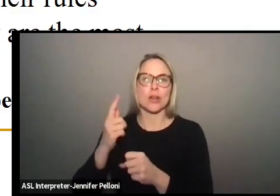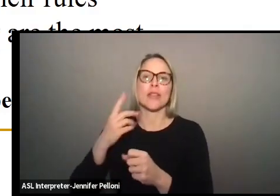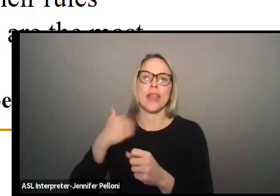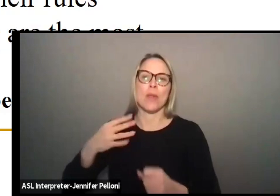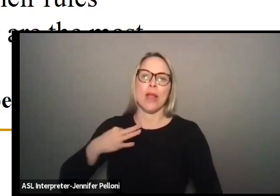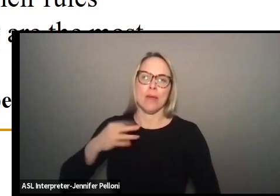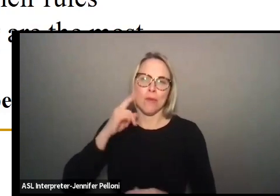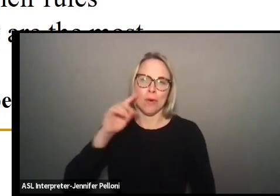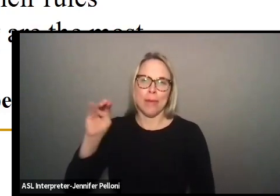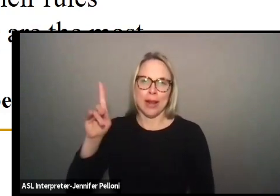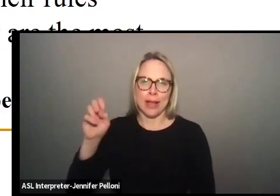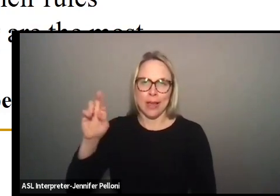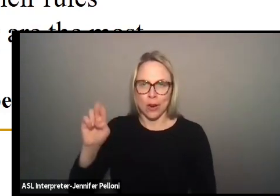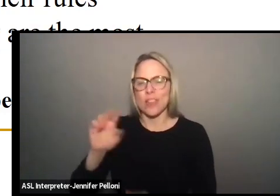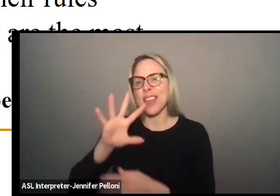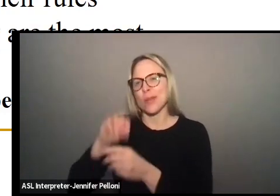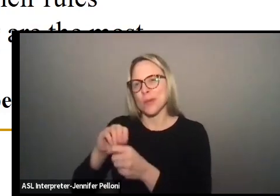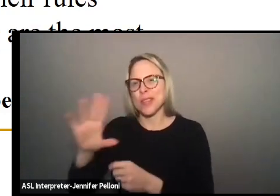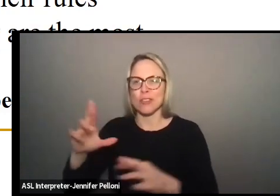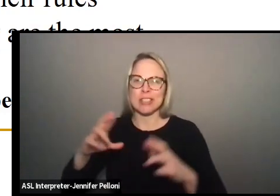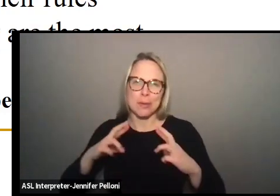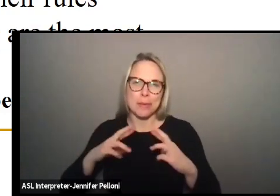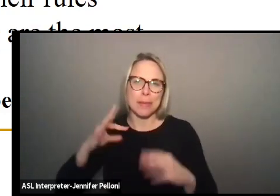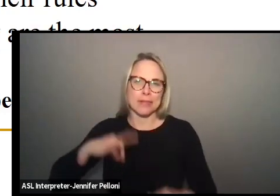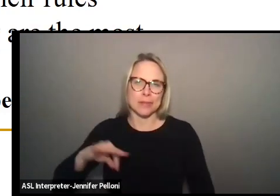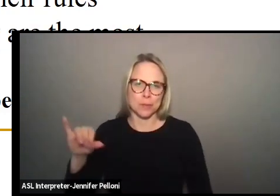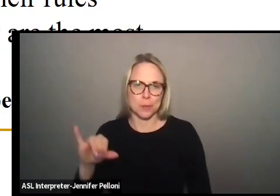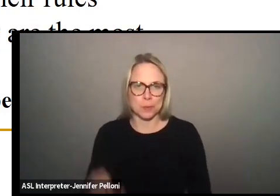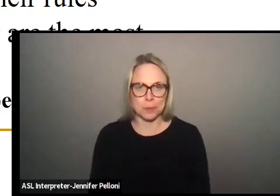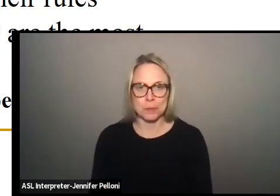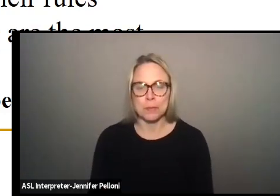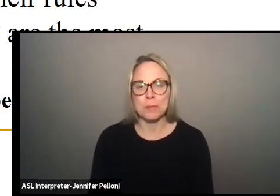as railroad retirement benefits.